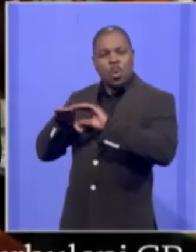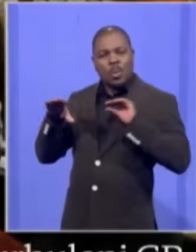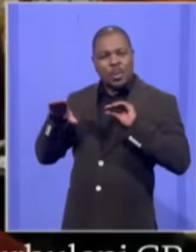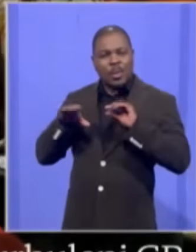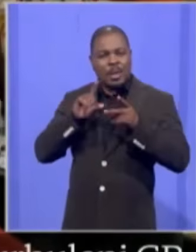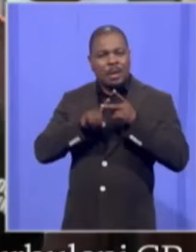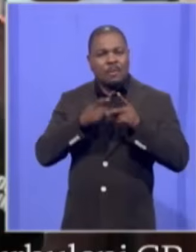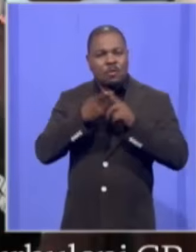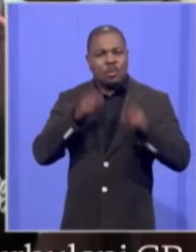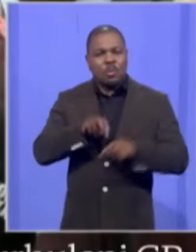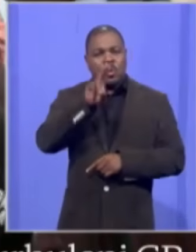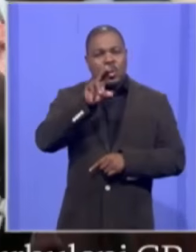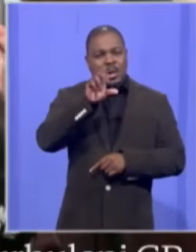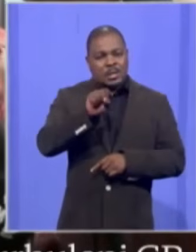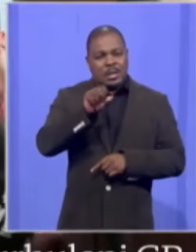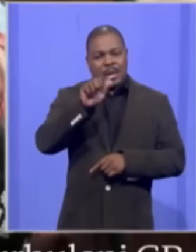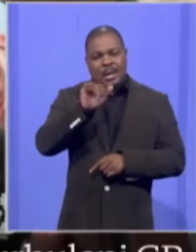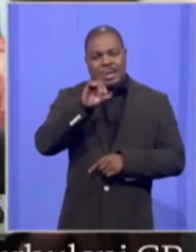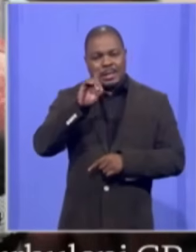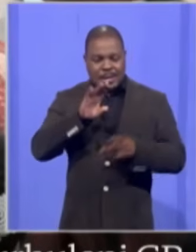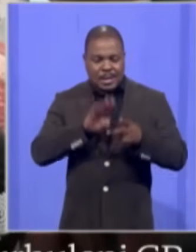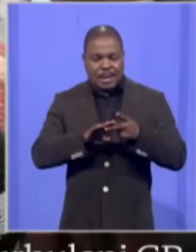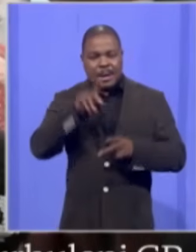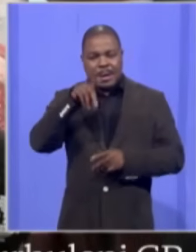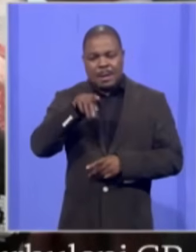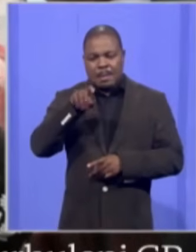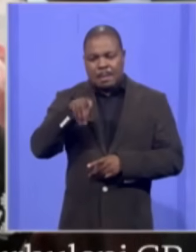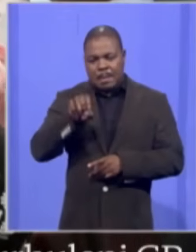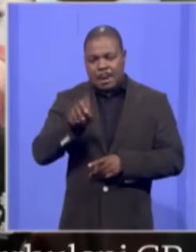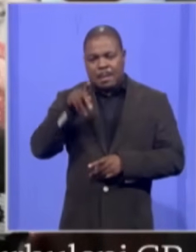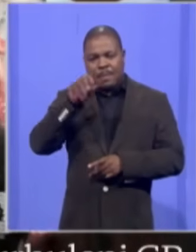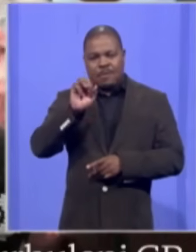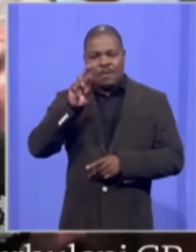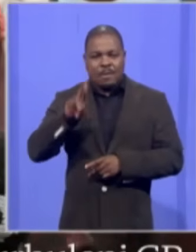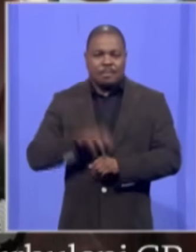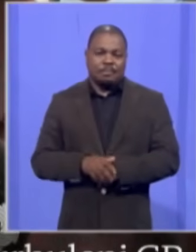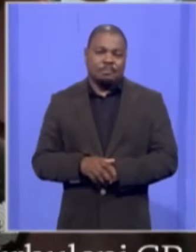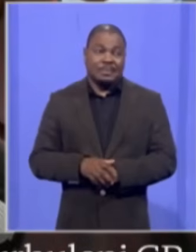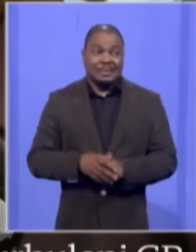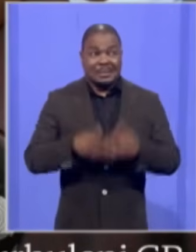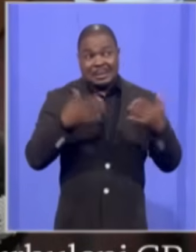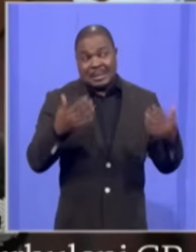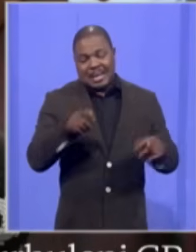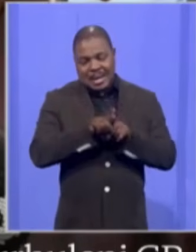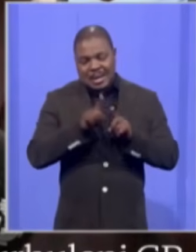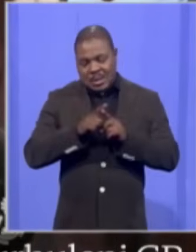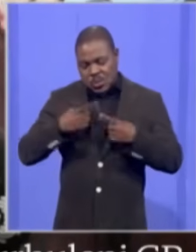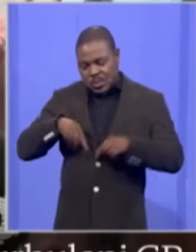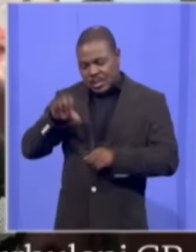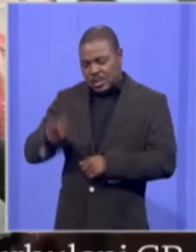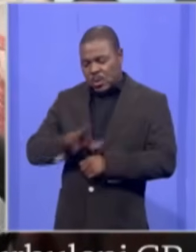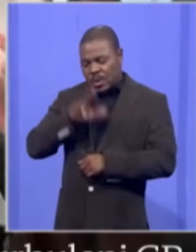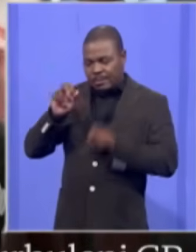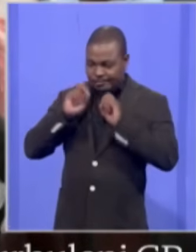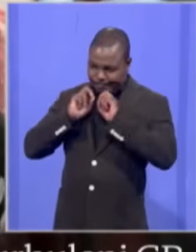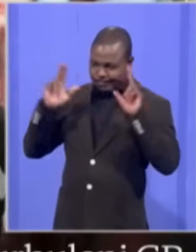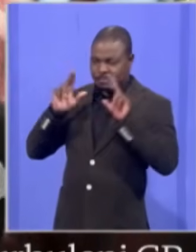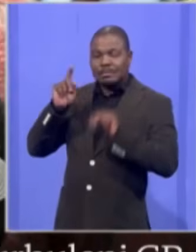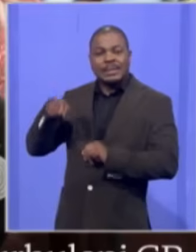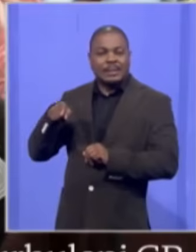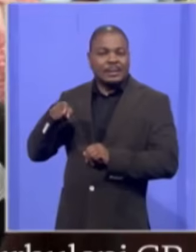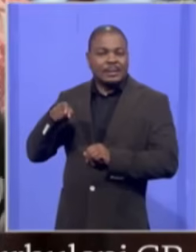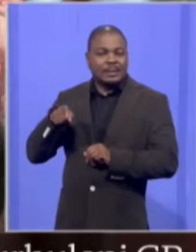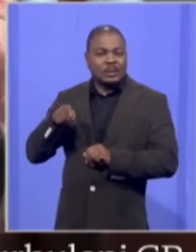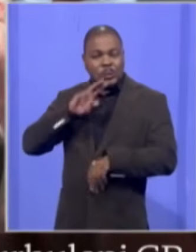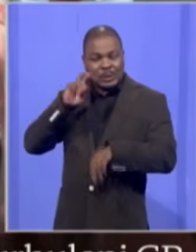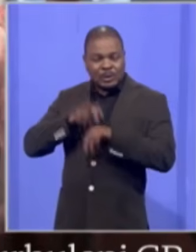USAID le PEPFAR. In many ways it's a wake-up call on our part as South Africans that we've got